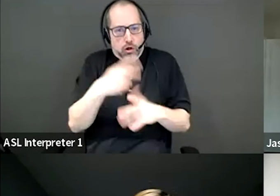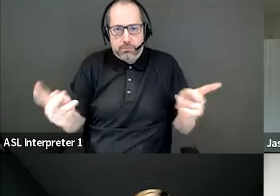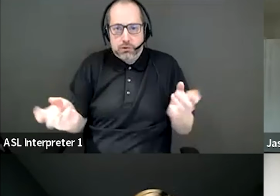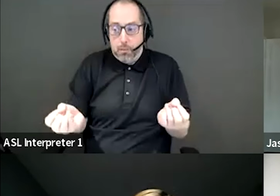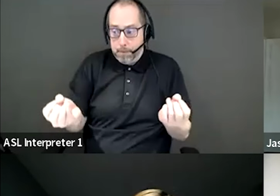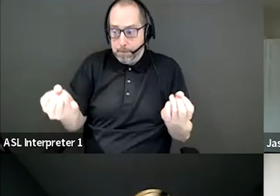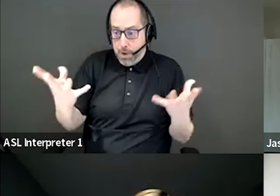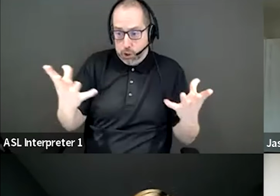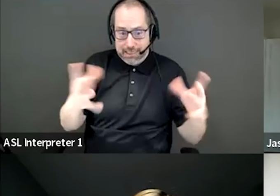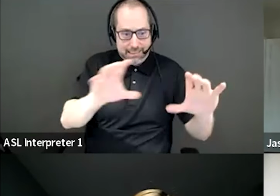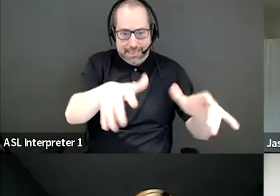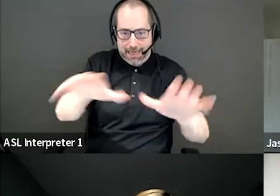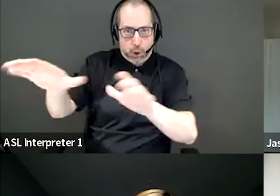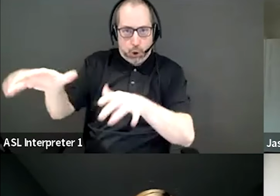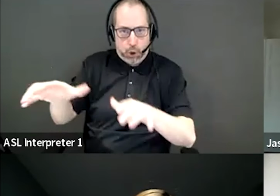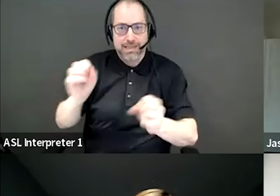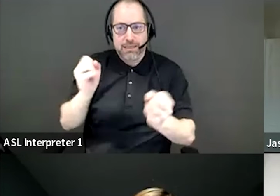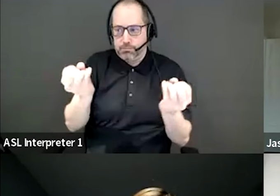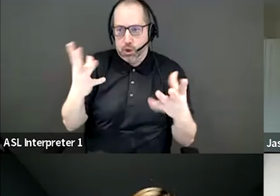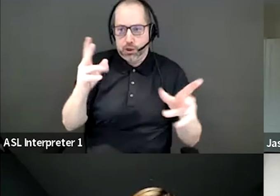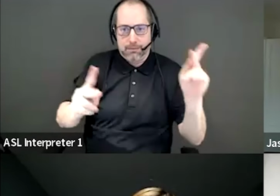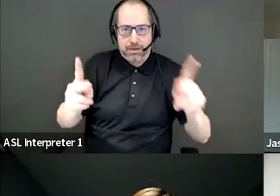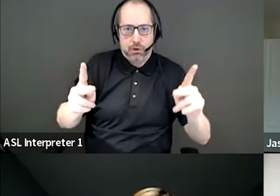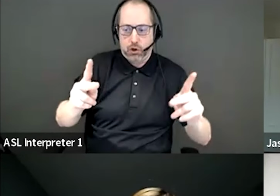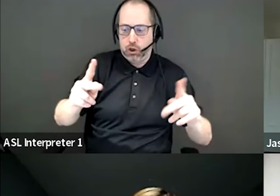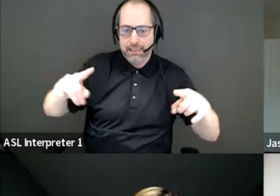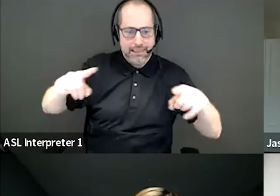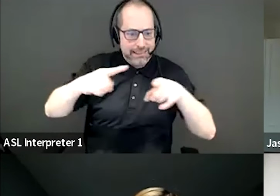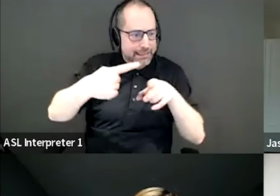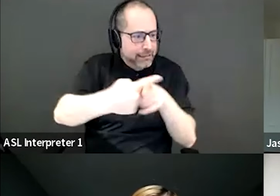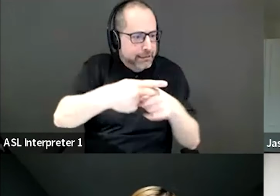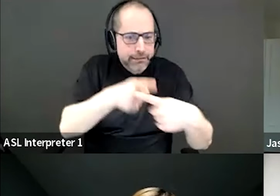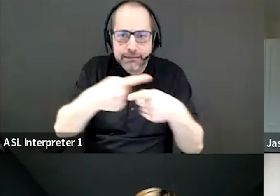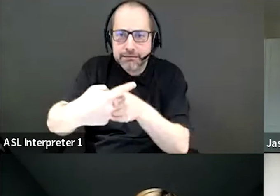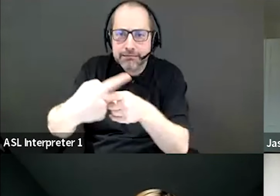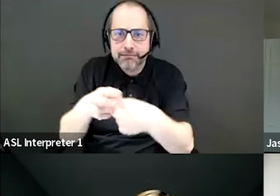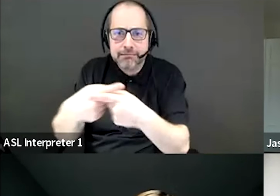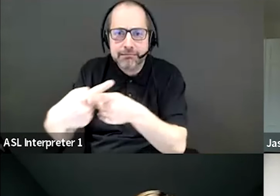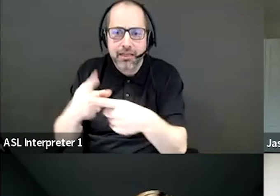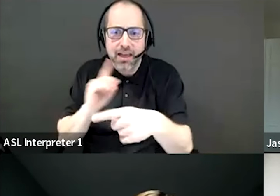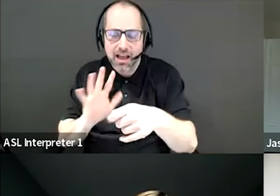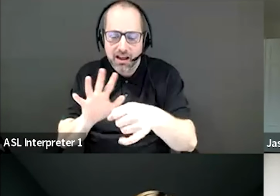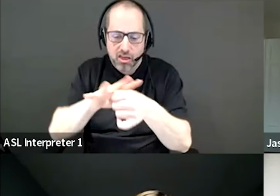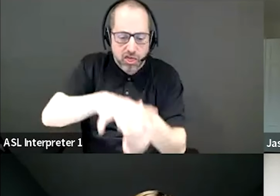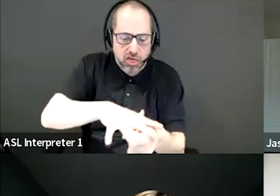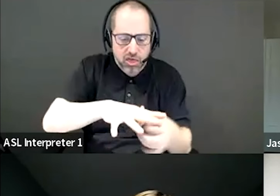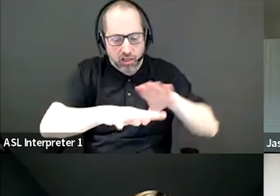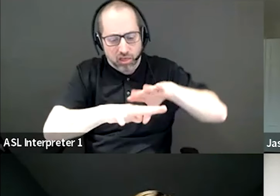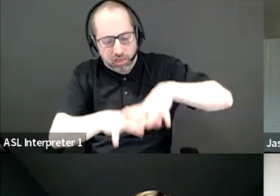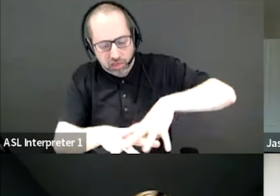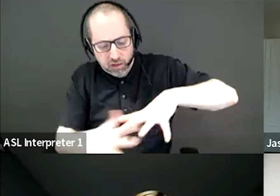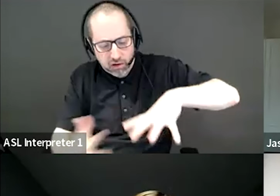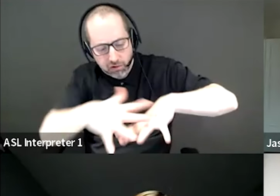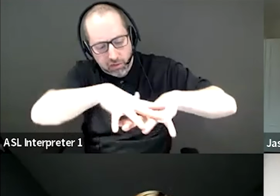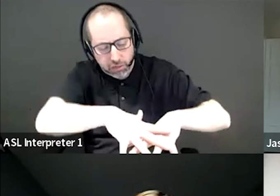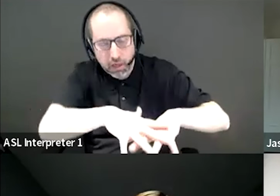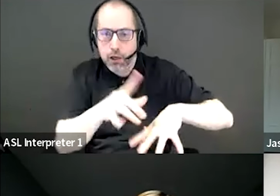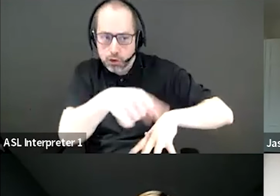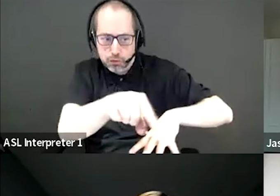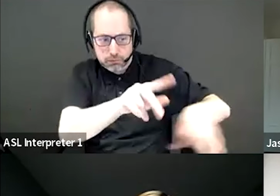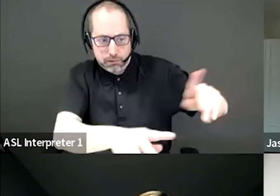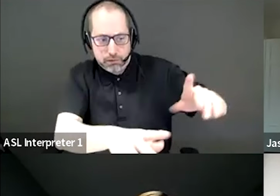us was part of it, but intersectionality is a key part of how we do our work and how we continue to see this work, because we know that